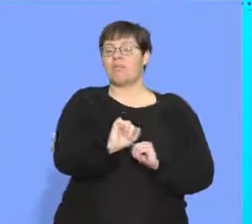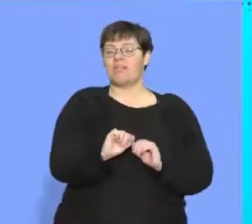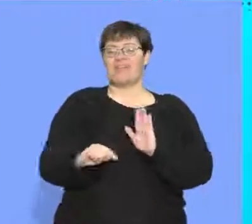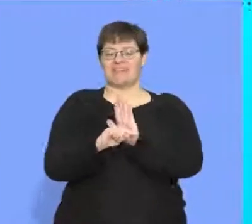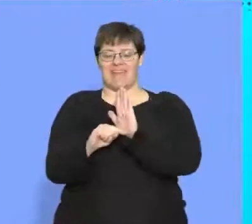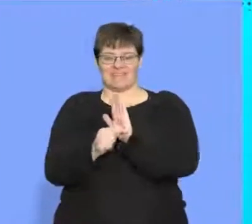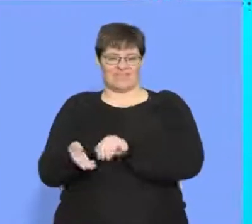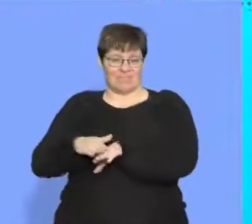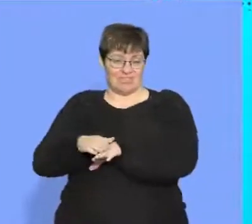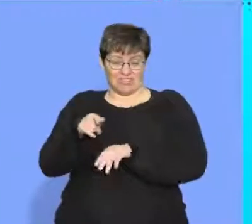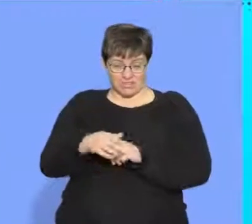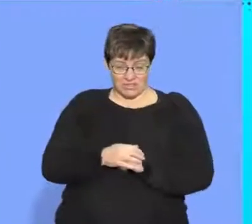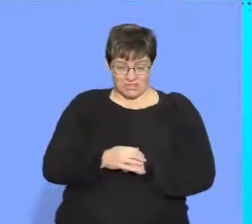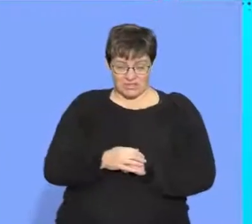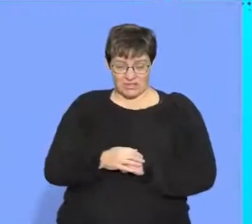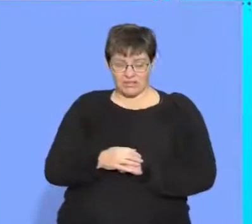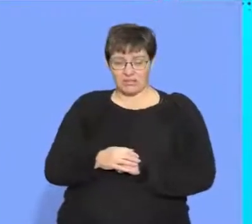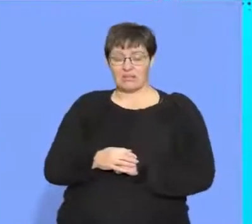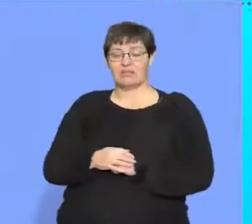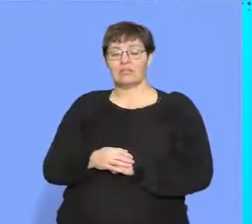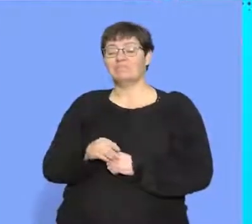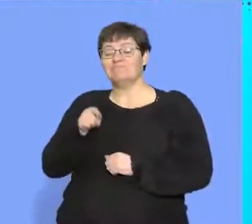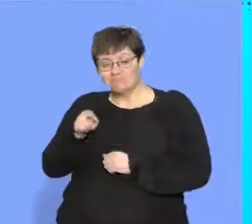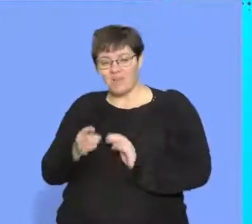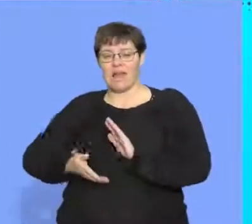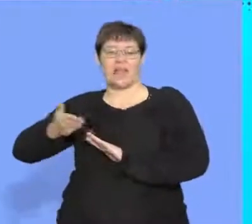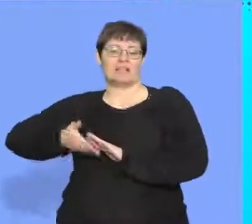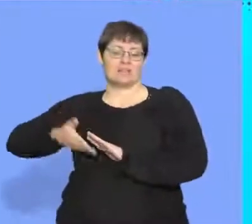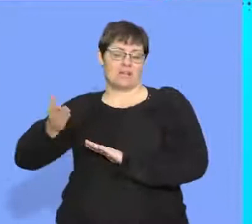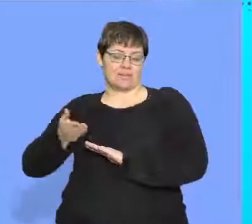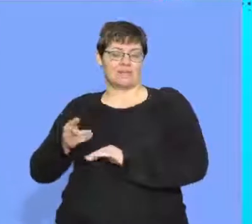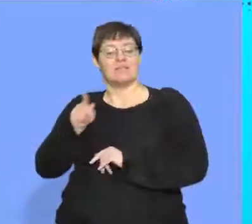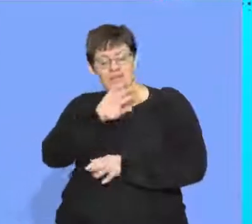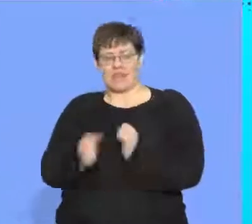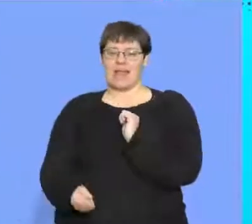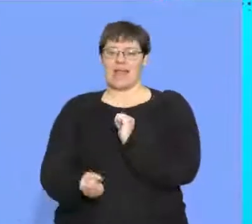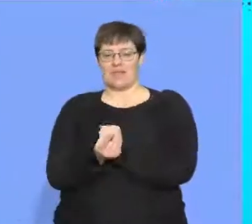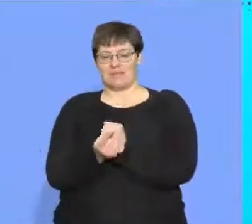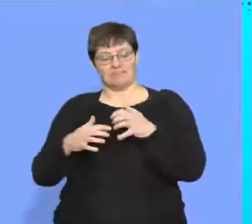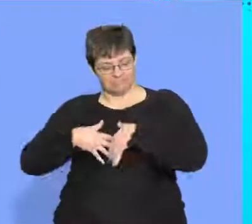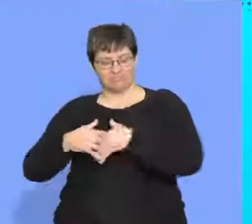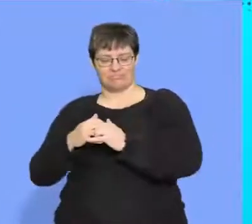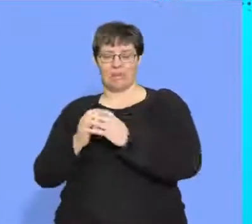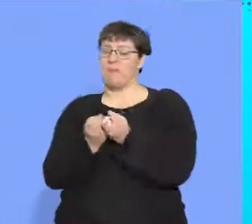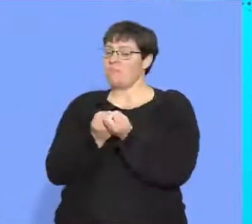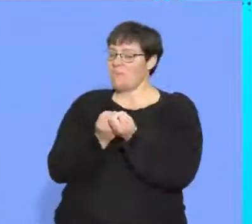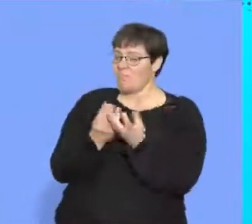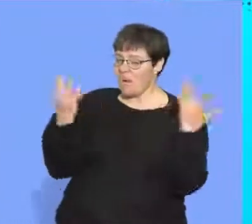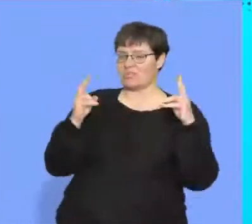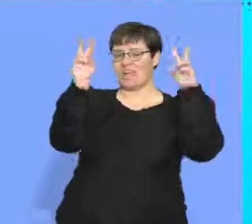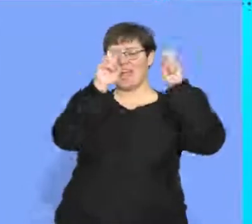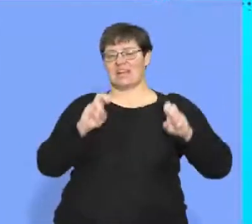the electron. The electron, a negative charge that accelerates, is what causes or generates most